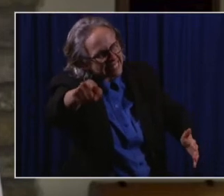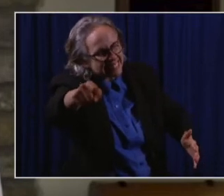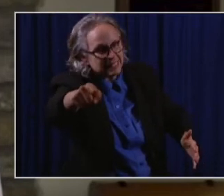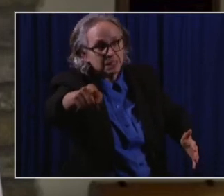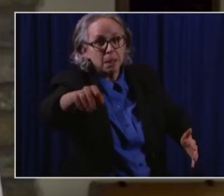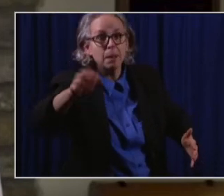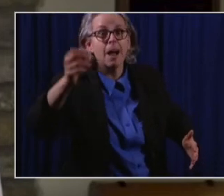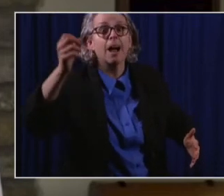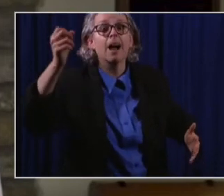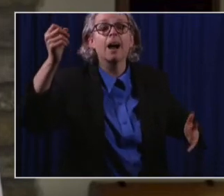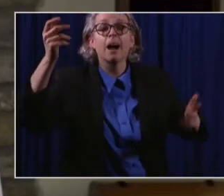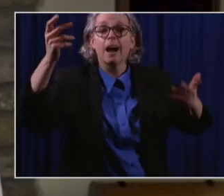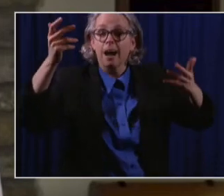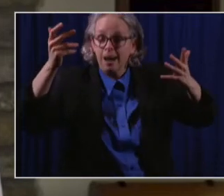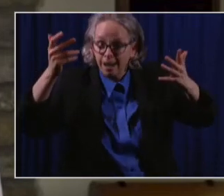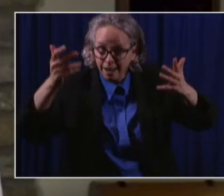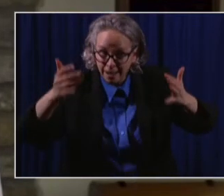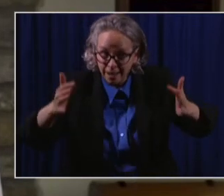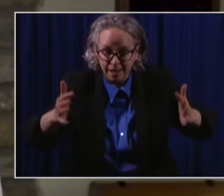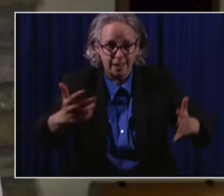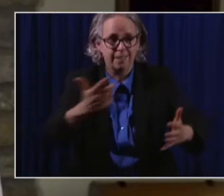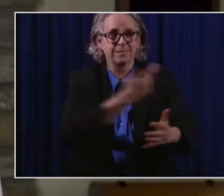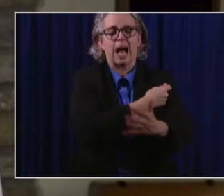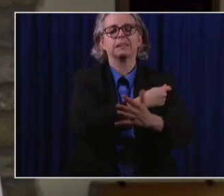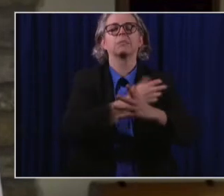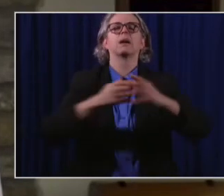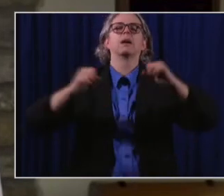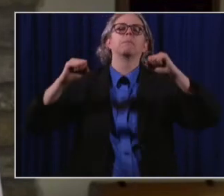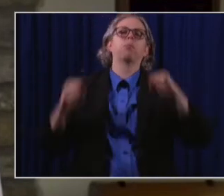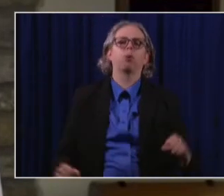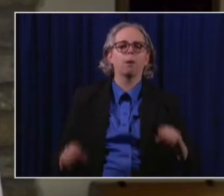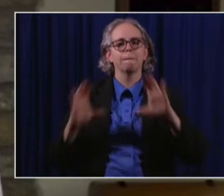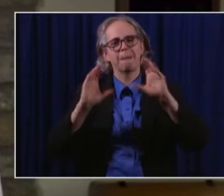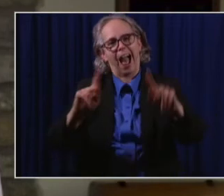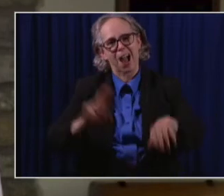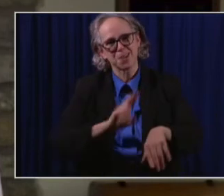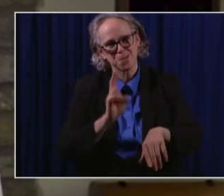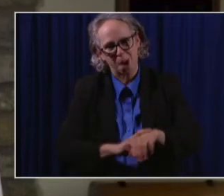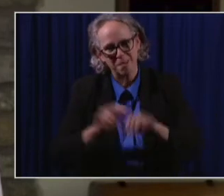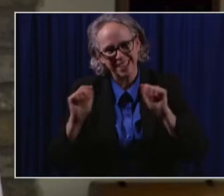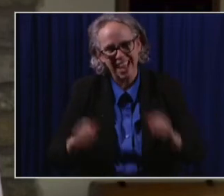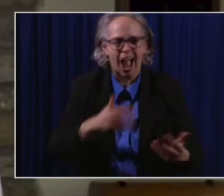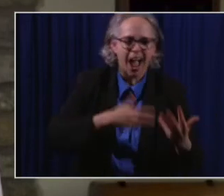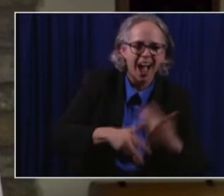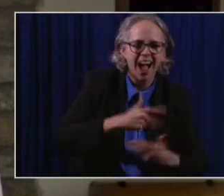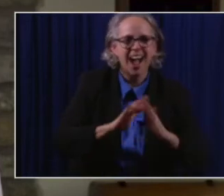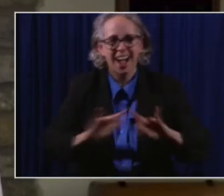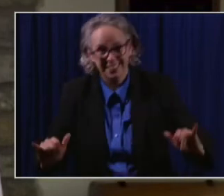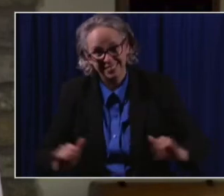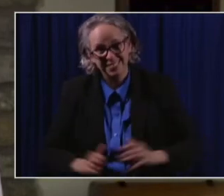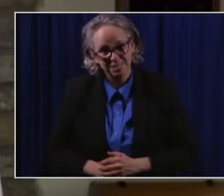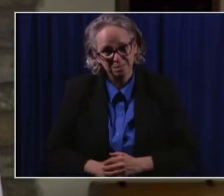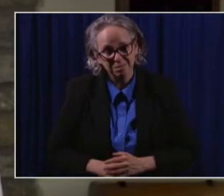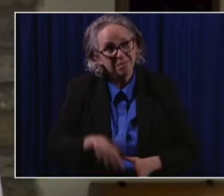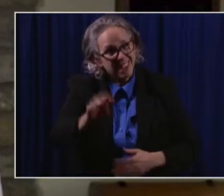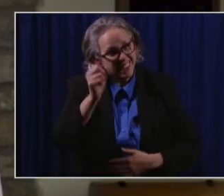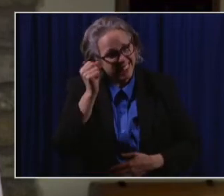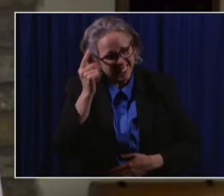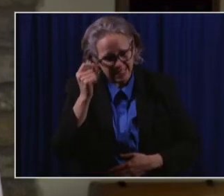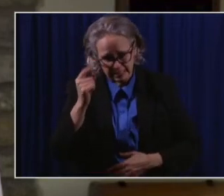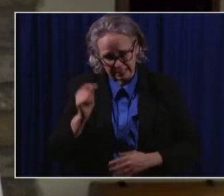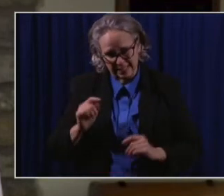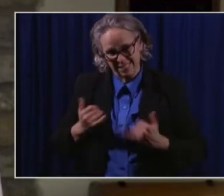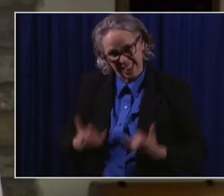to where we want it to be. But our goal should be to have all of us who are alive right now make it and be there